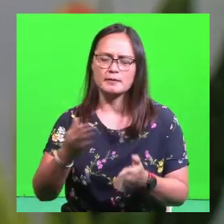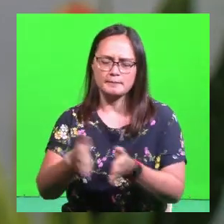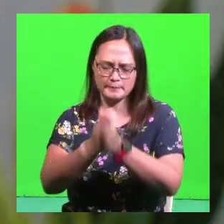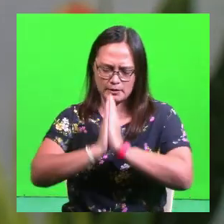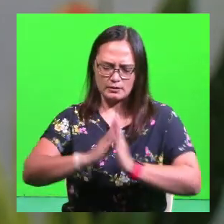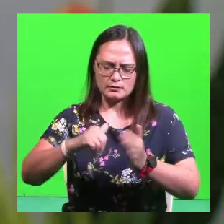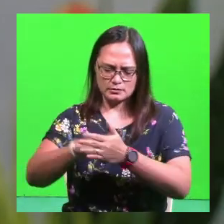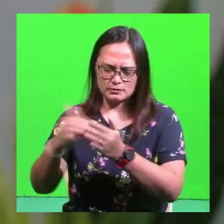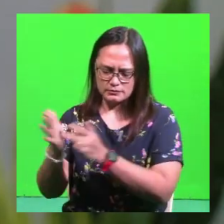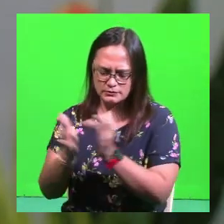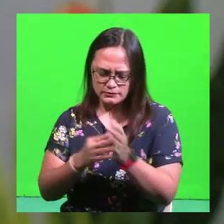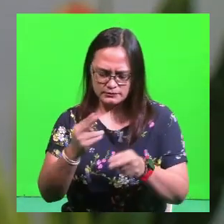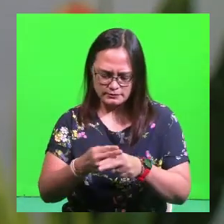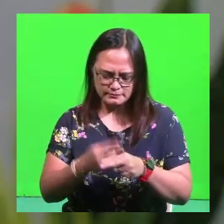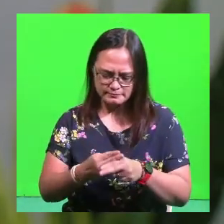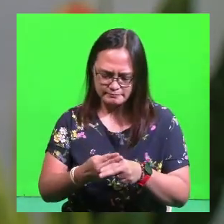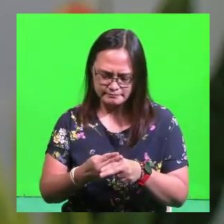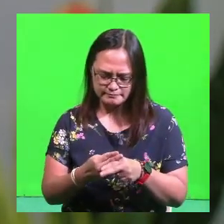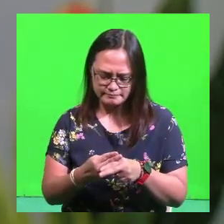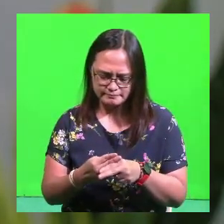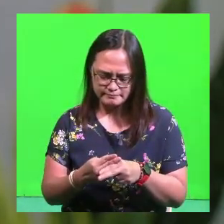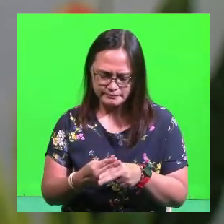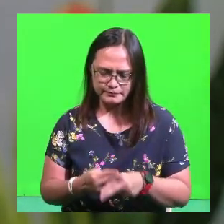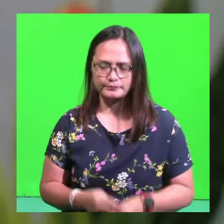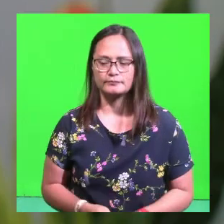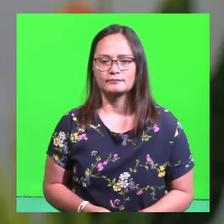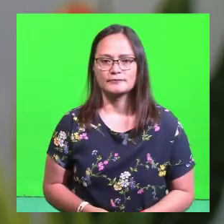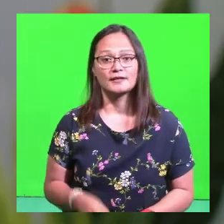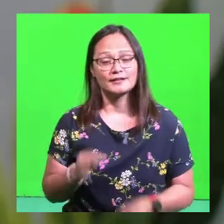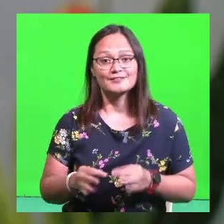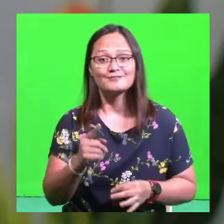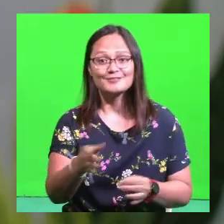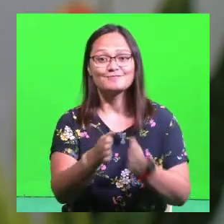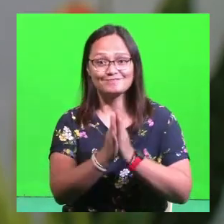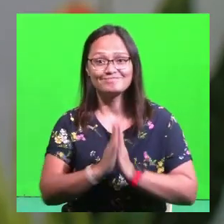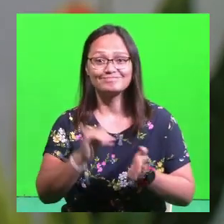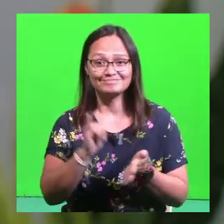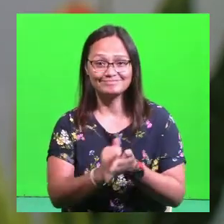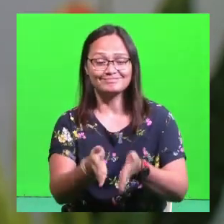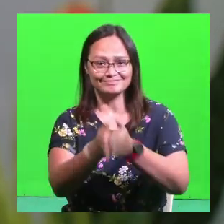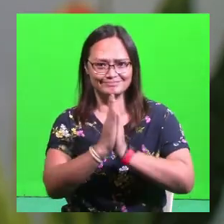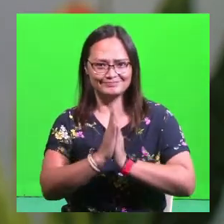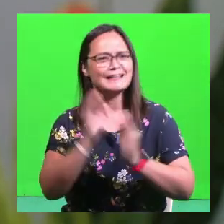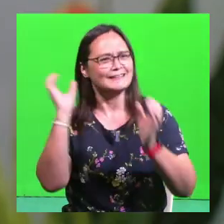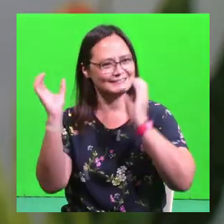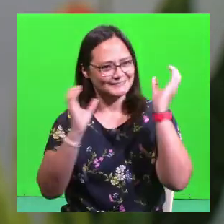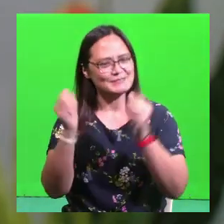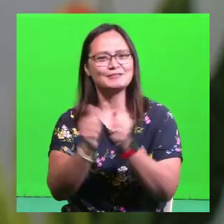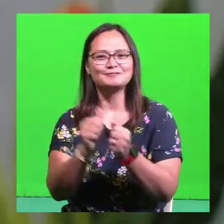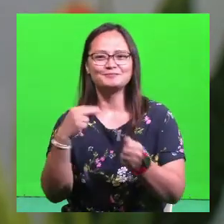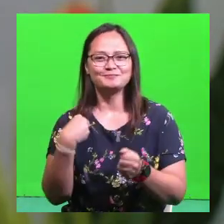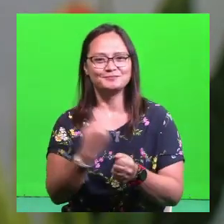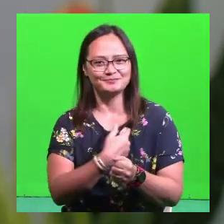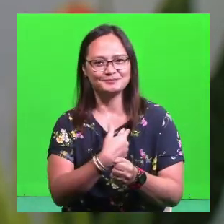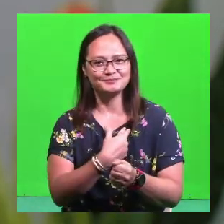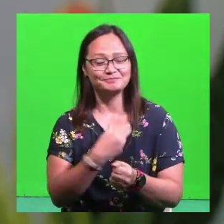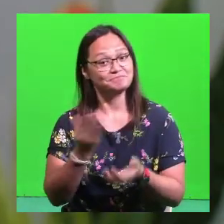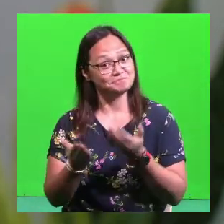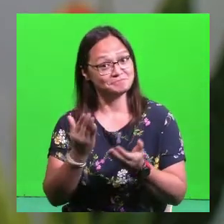This is my prayer in Jesus' name. Amen. If you prayed that prayer, then celebrate with